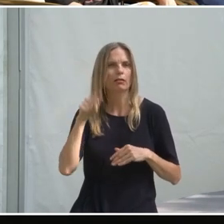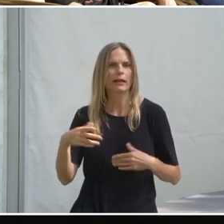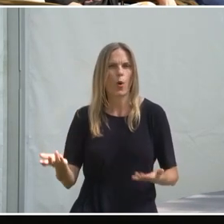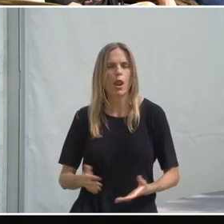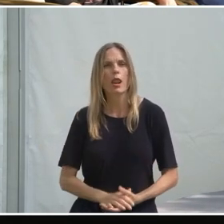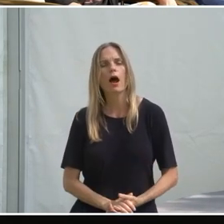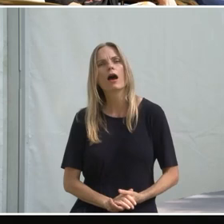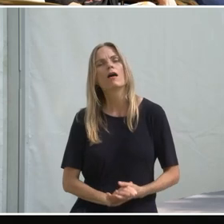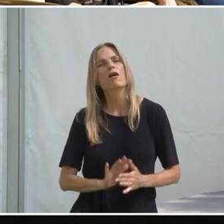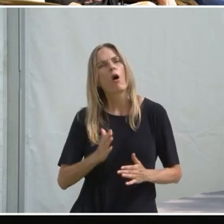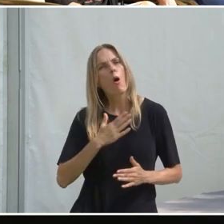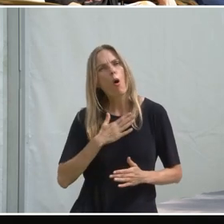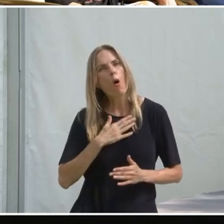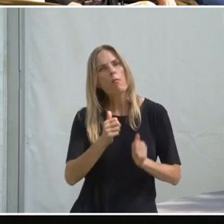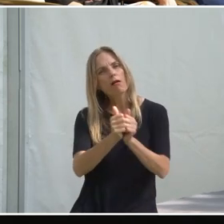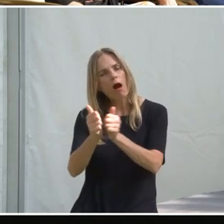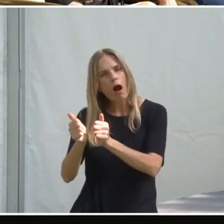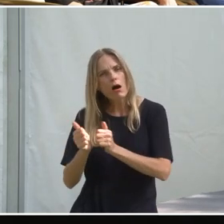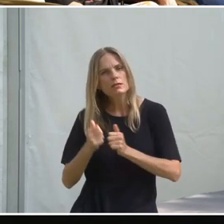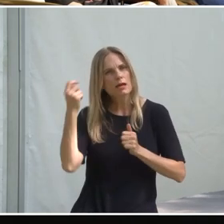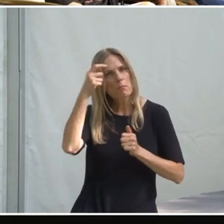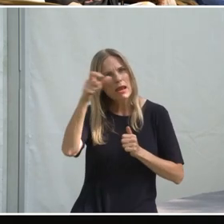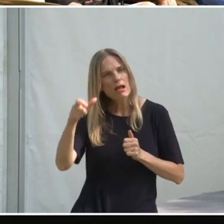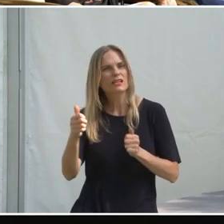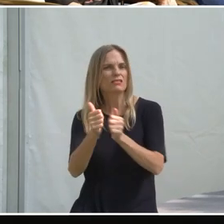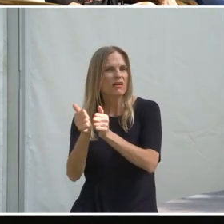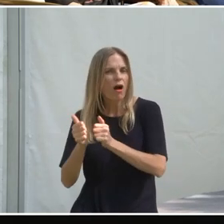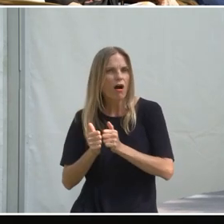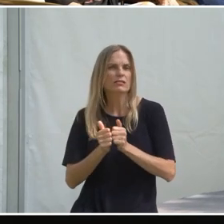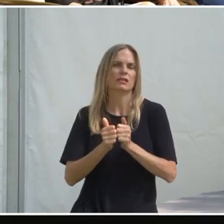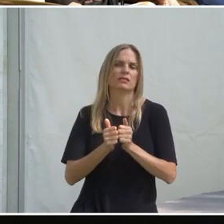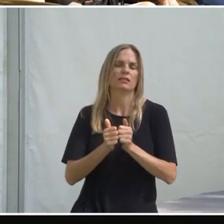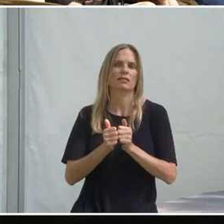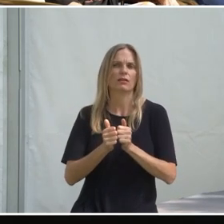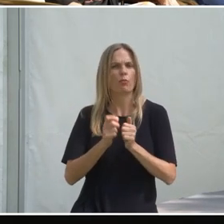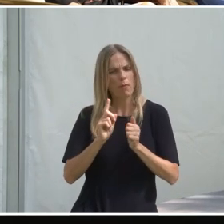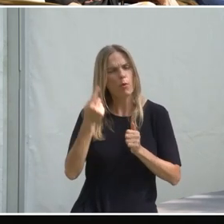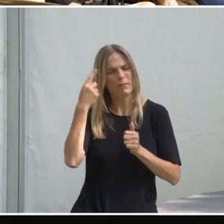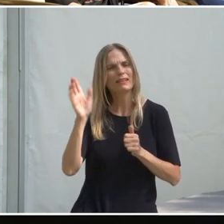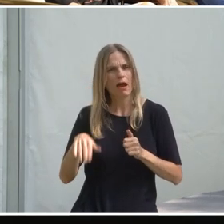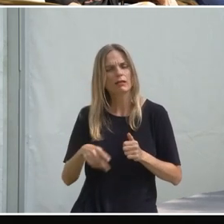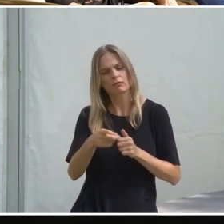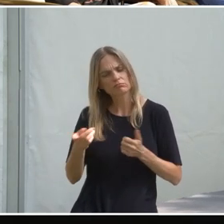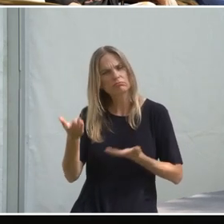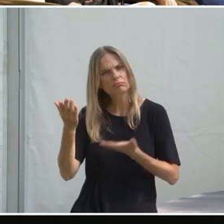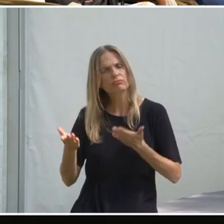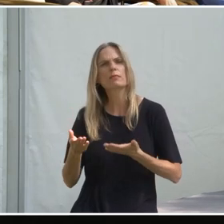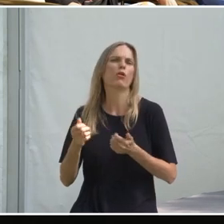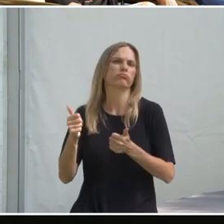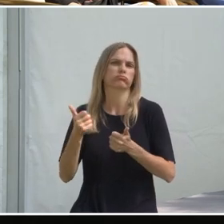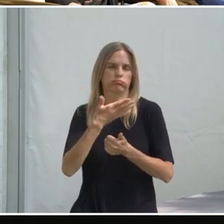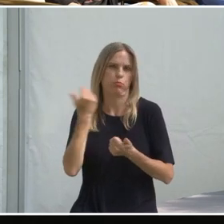of our fellow humans, fellow students in this case, that might not be that might feel that they sort of stand